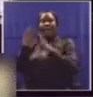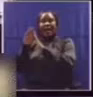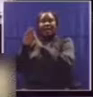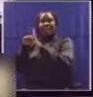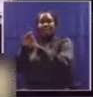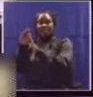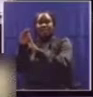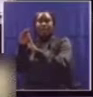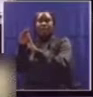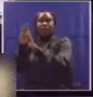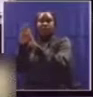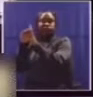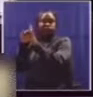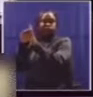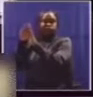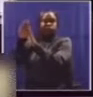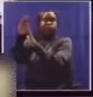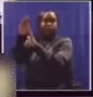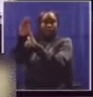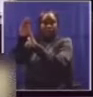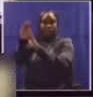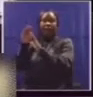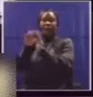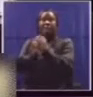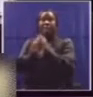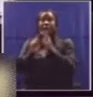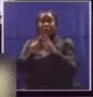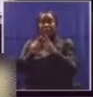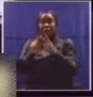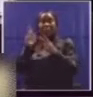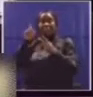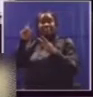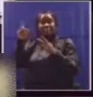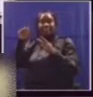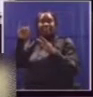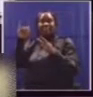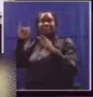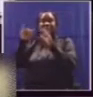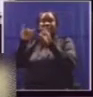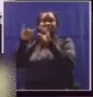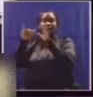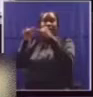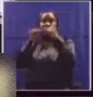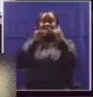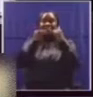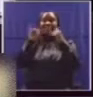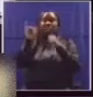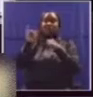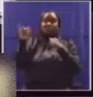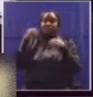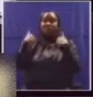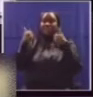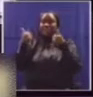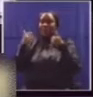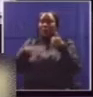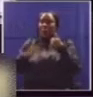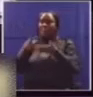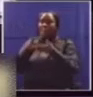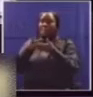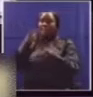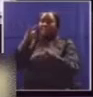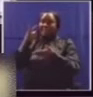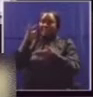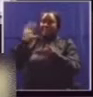of the private providers who are under pressure to keep delivering super profits, even higher than gold mines and platinum